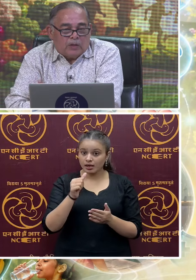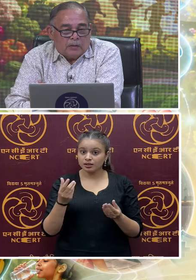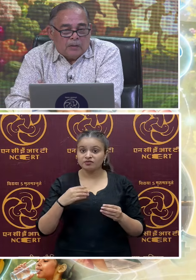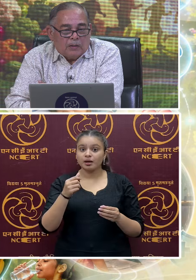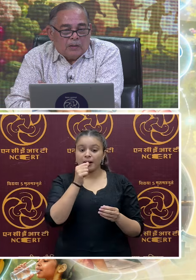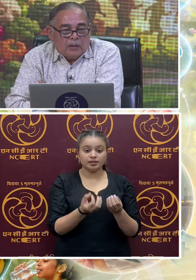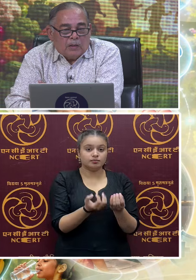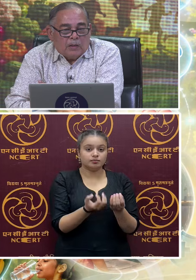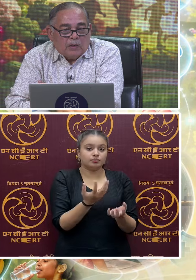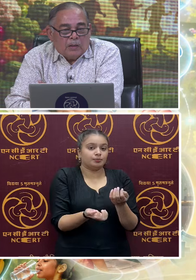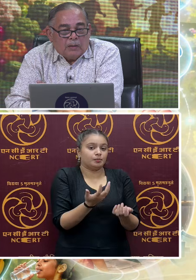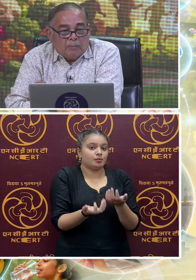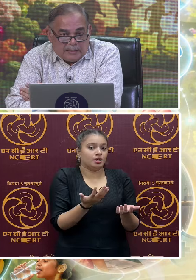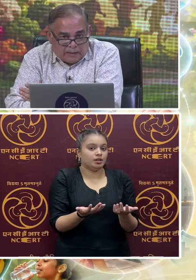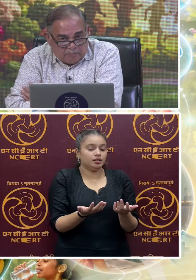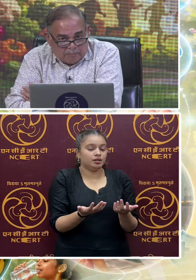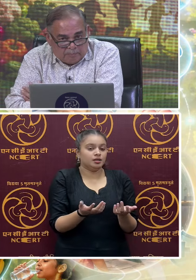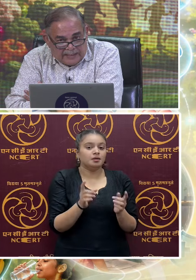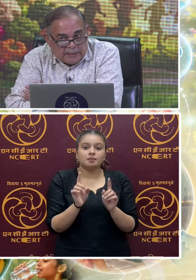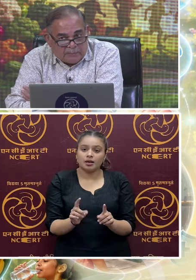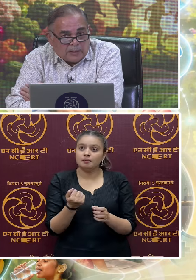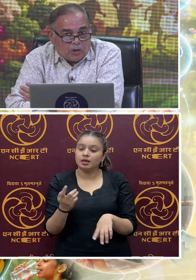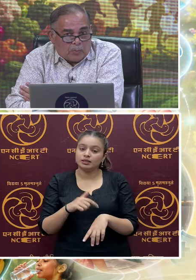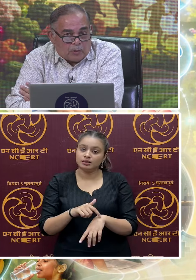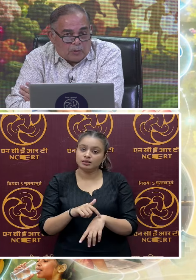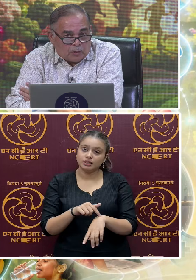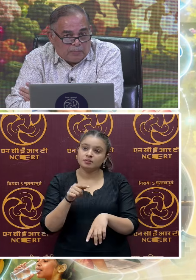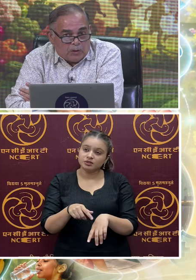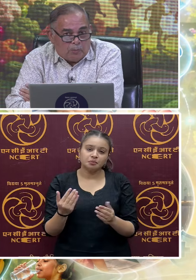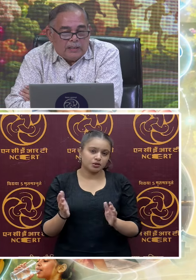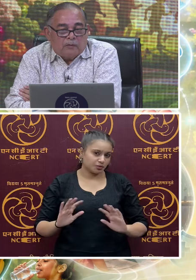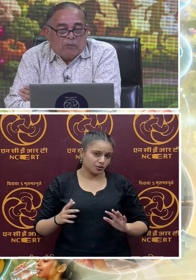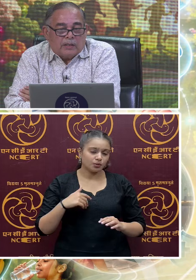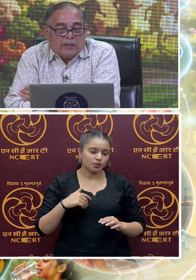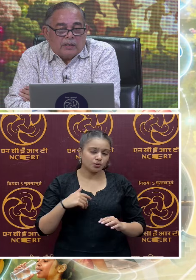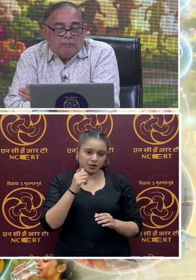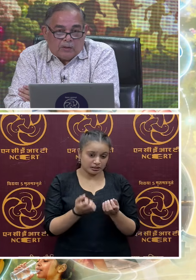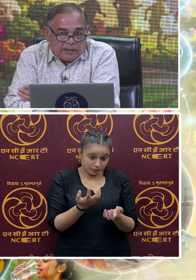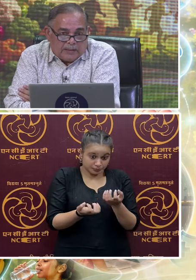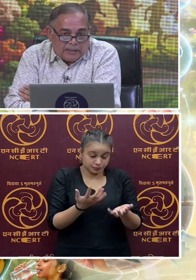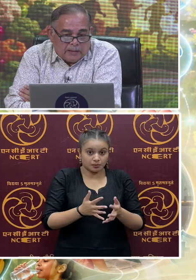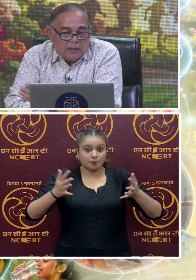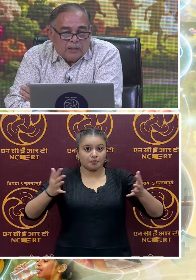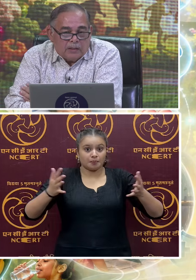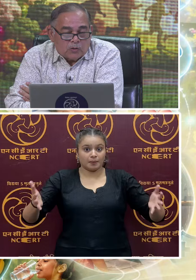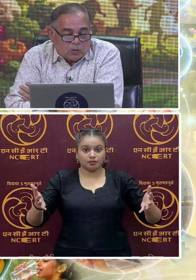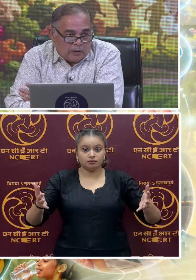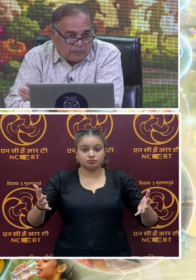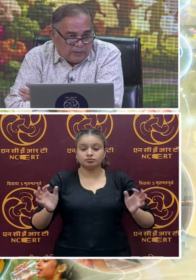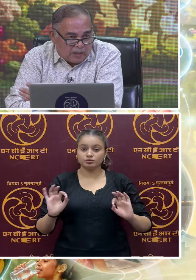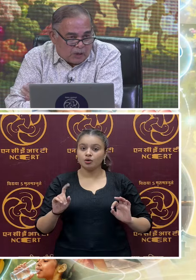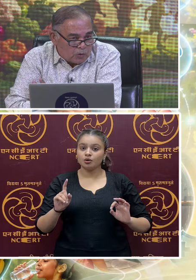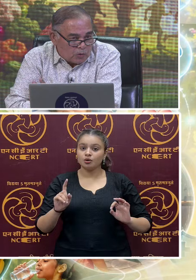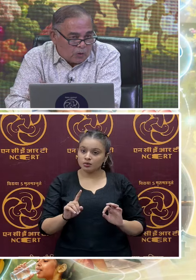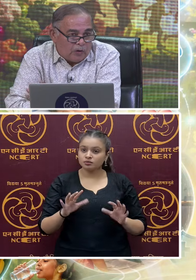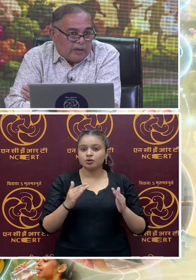the water. But many times it is not possible to boil the water in big quantity. So if